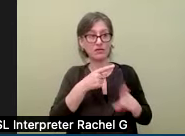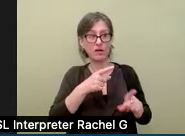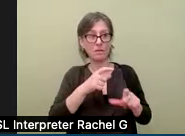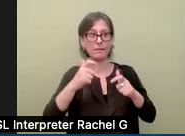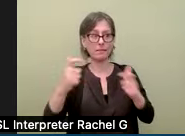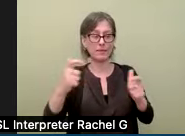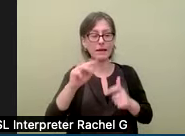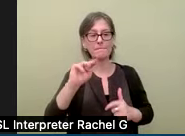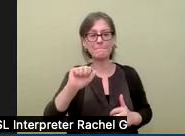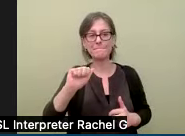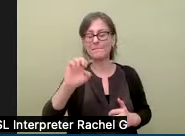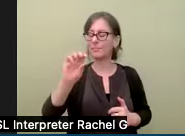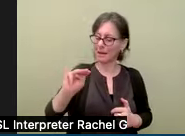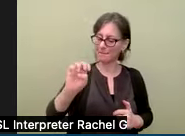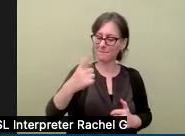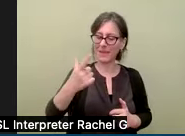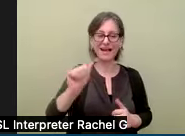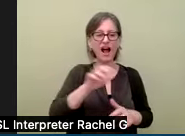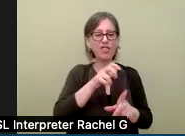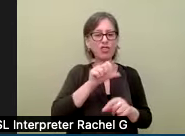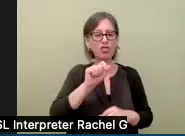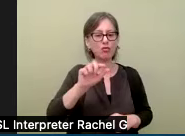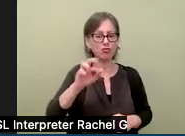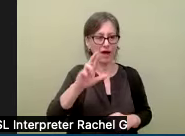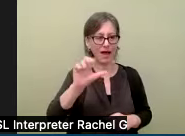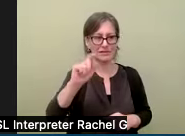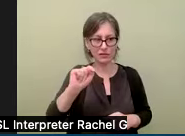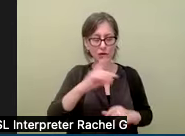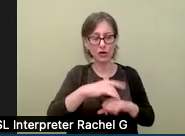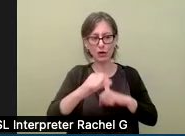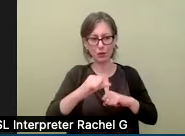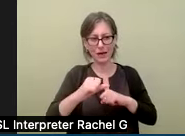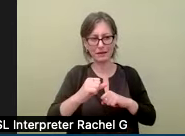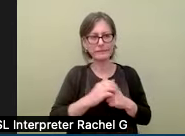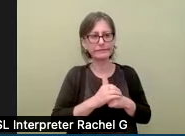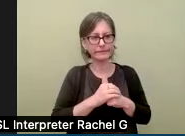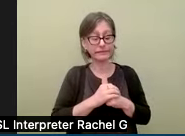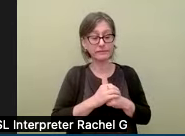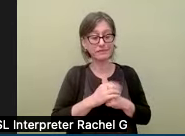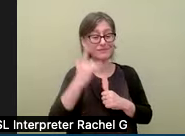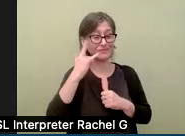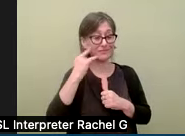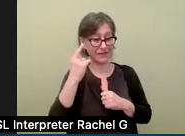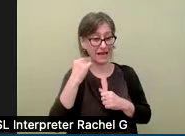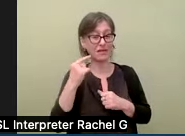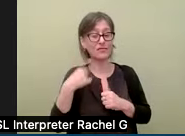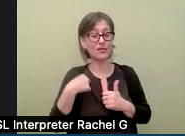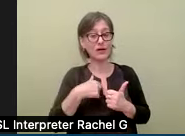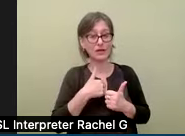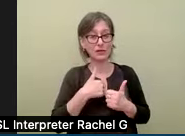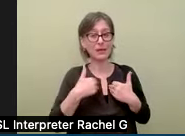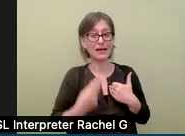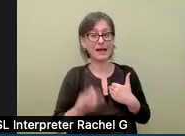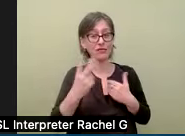earthquake, which is from a subduction zone style event, right? In California, we basically have two